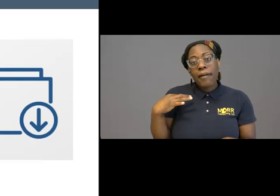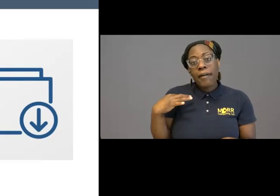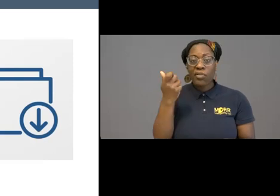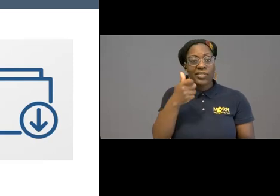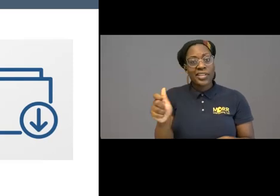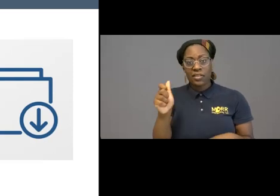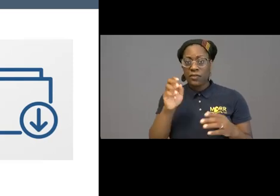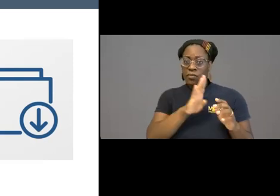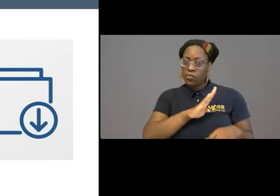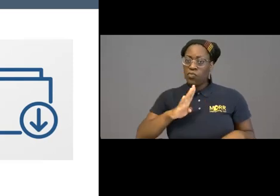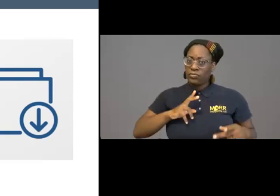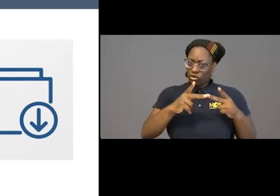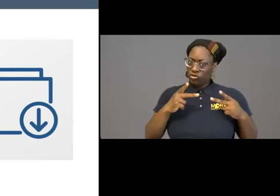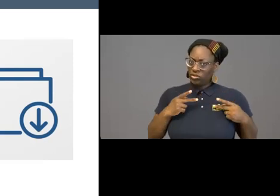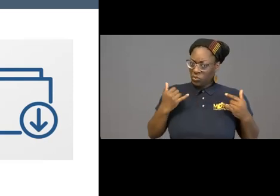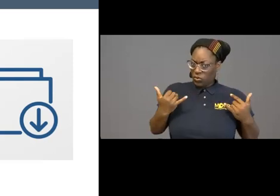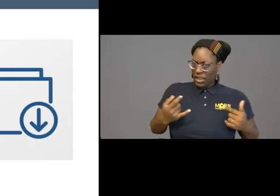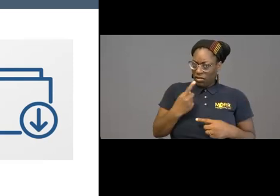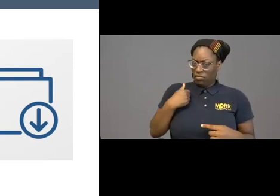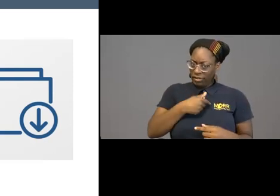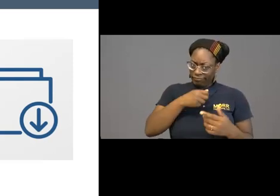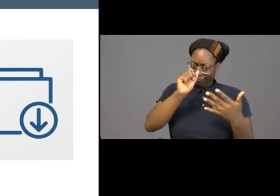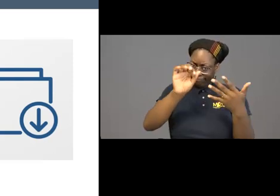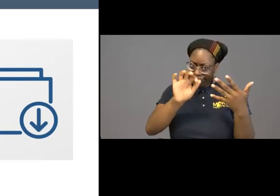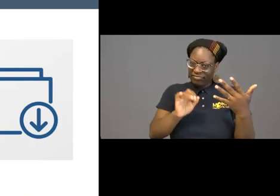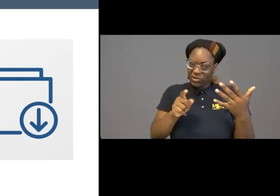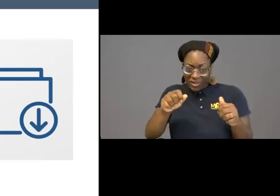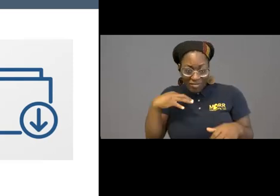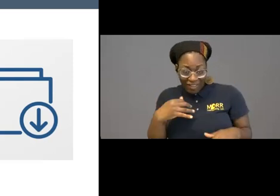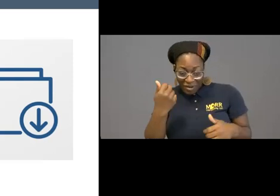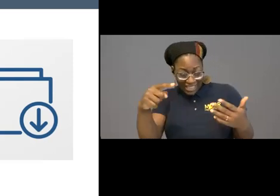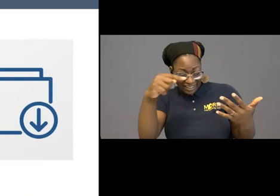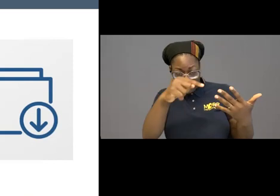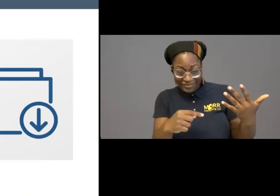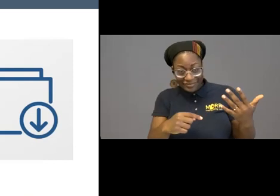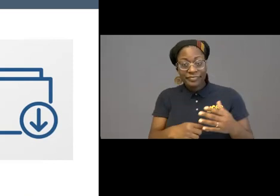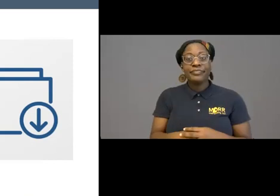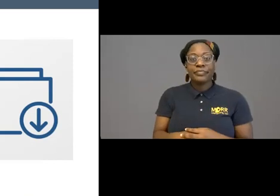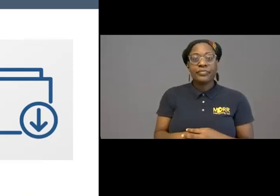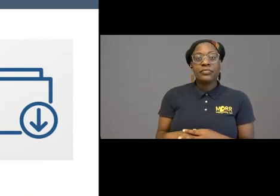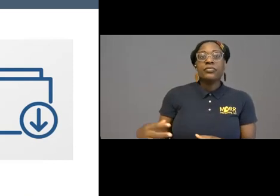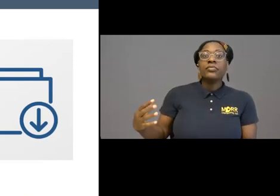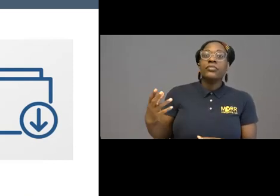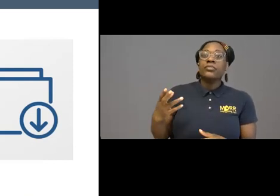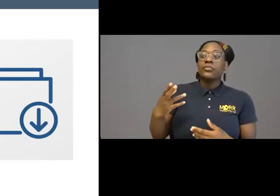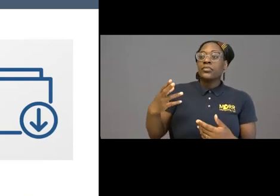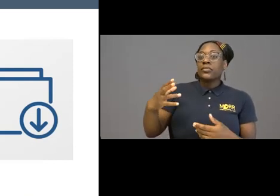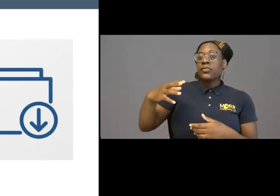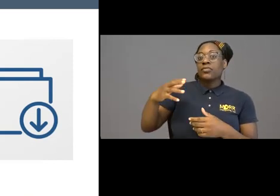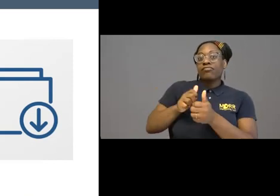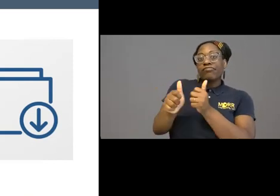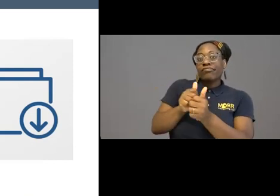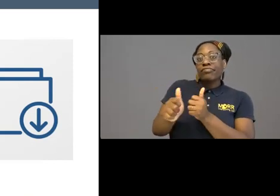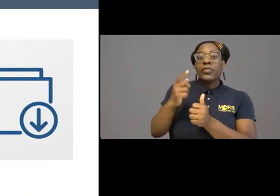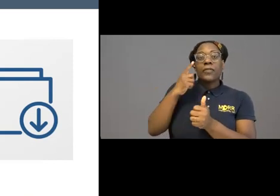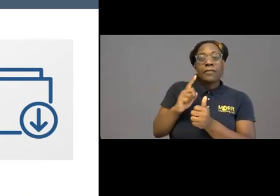you know for a board position. The terms for all open positions will begin in January 2022. If you're